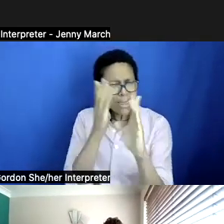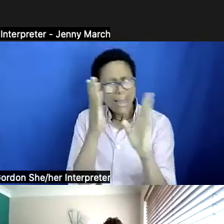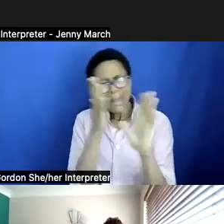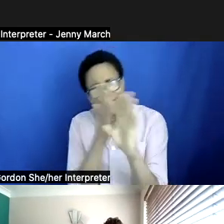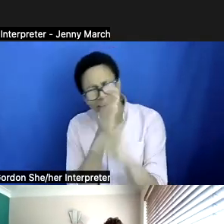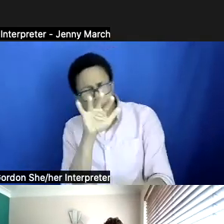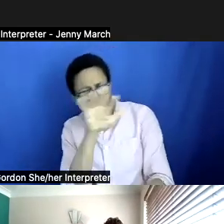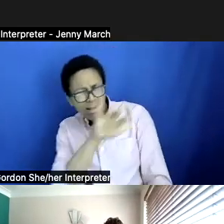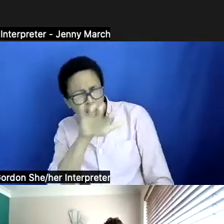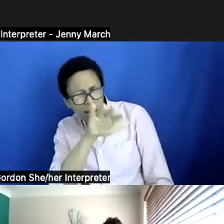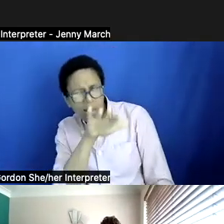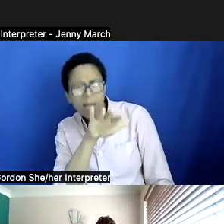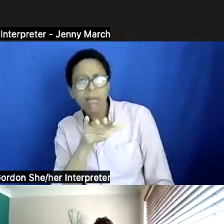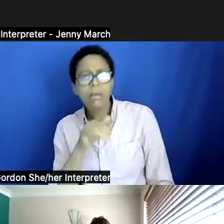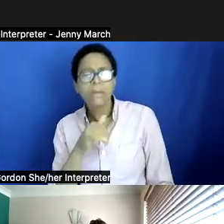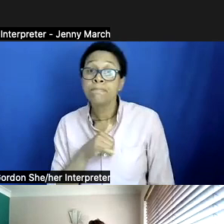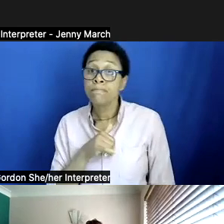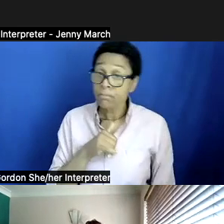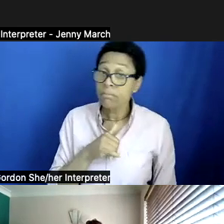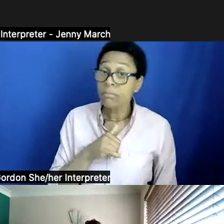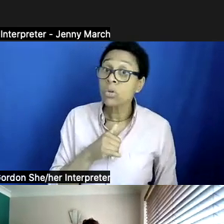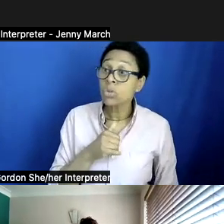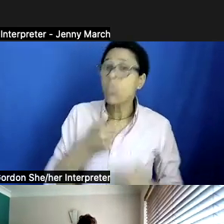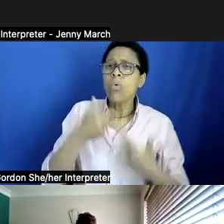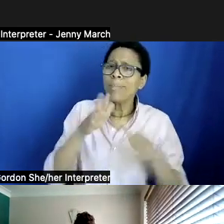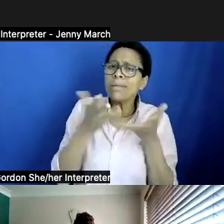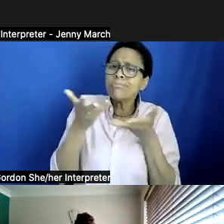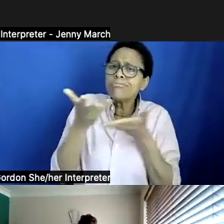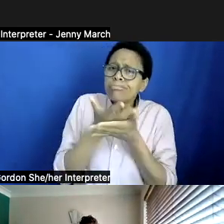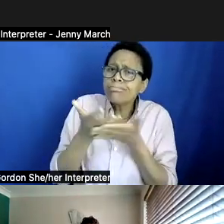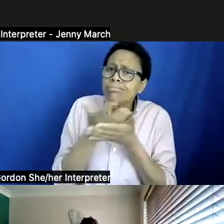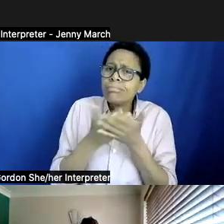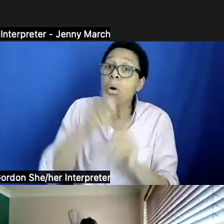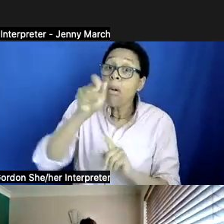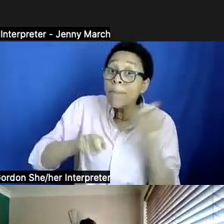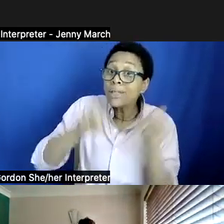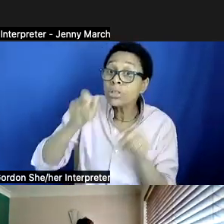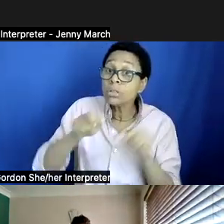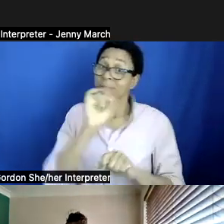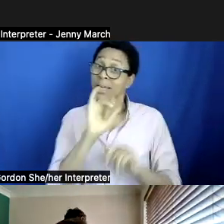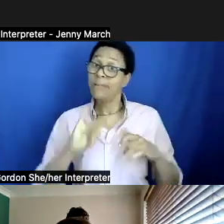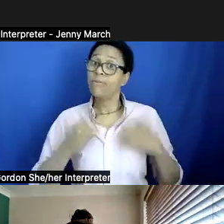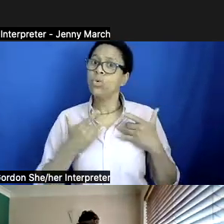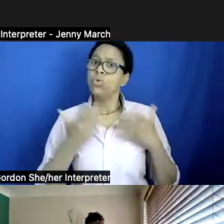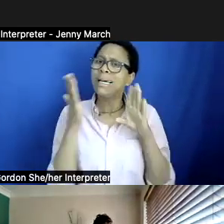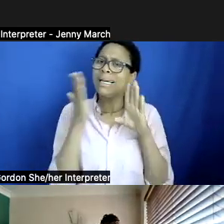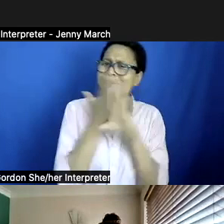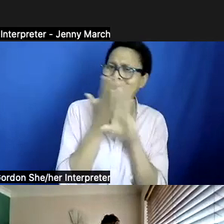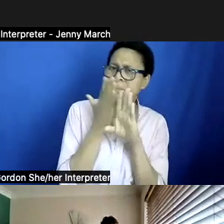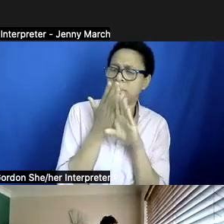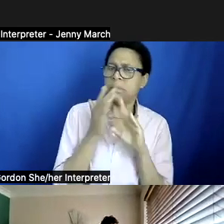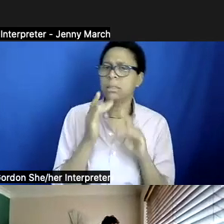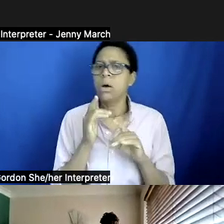So a lot of what we've already discussed about patients' voices maybe being hidden or not